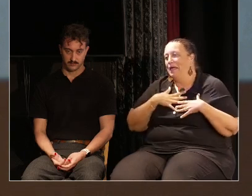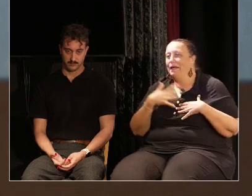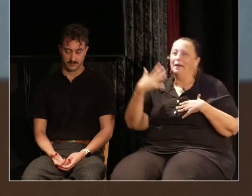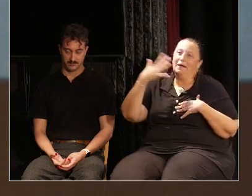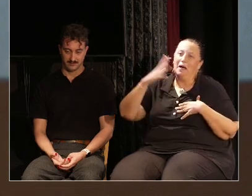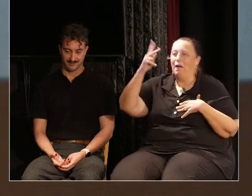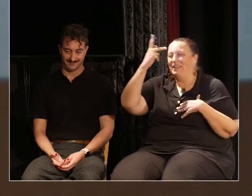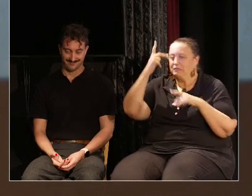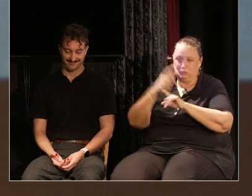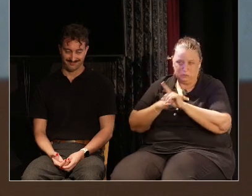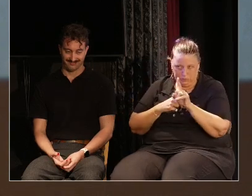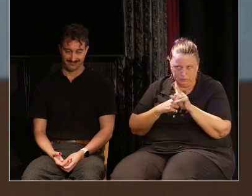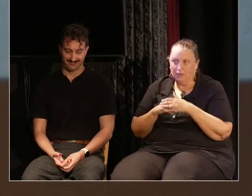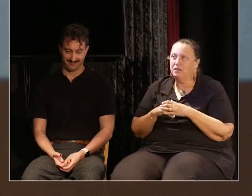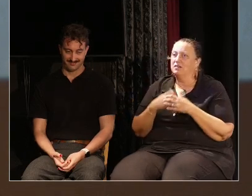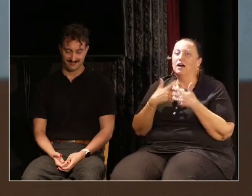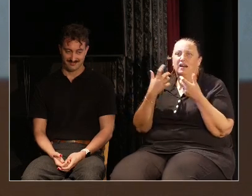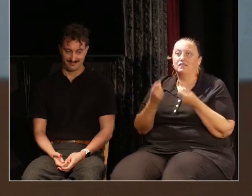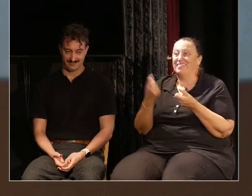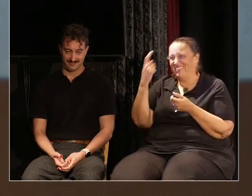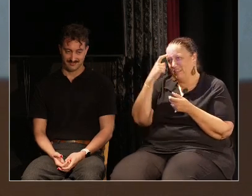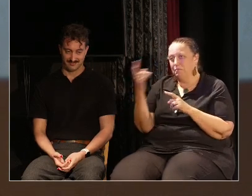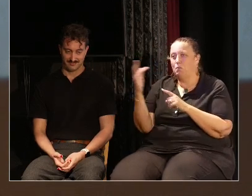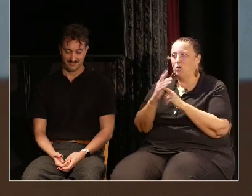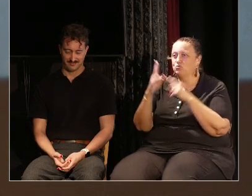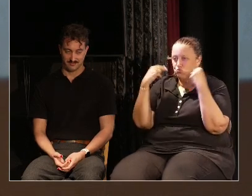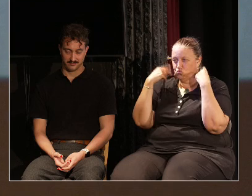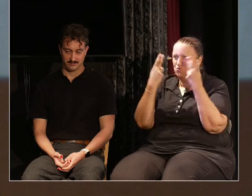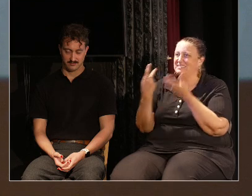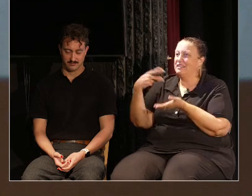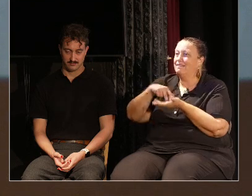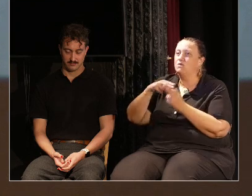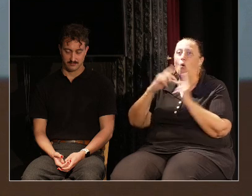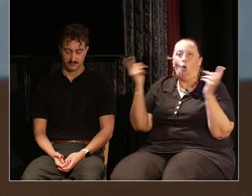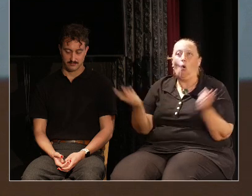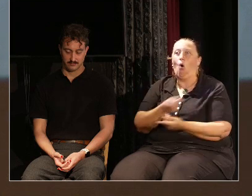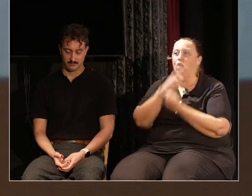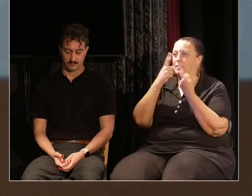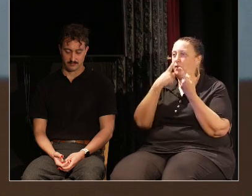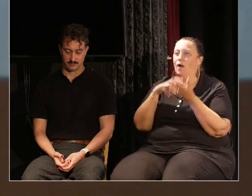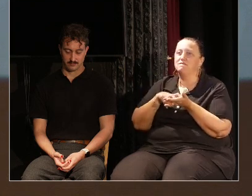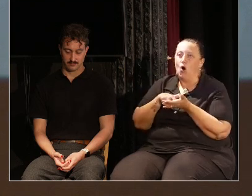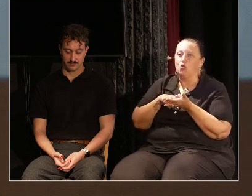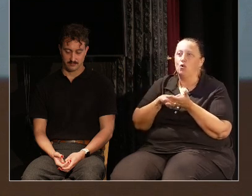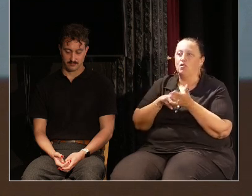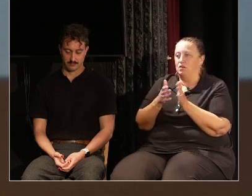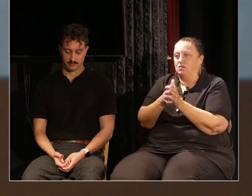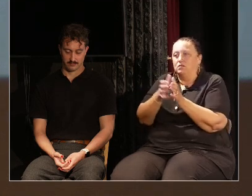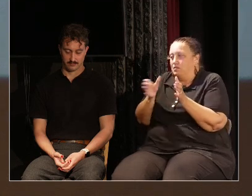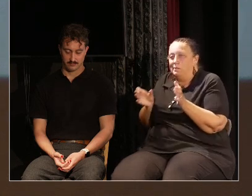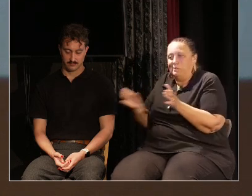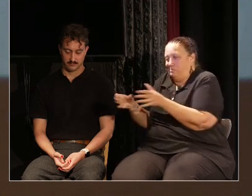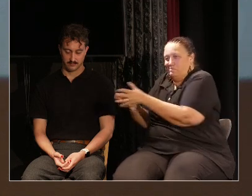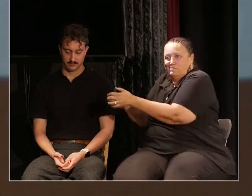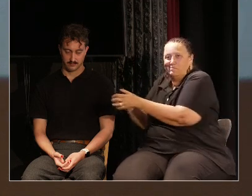but I think it's also important to stand up for all vulnerable and marginalised people in society. And I think when you can't